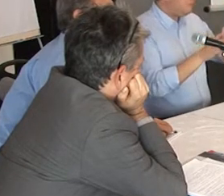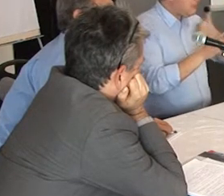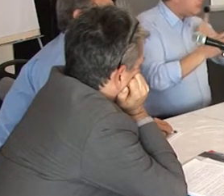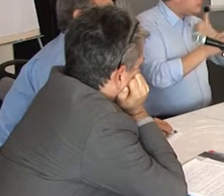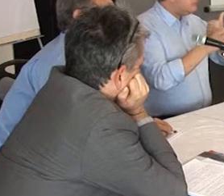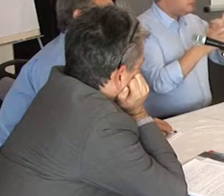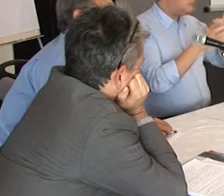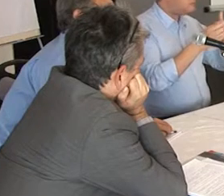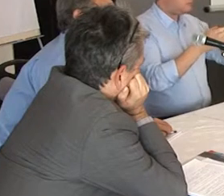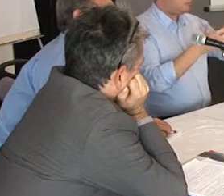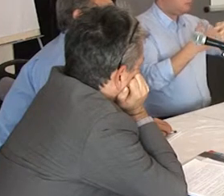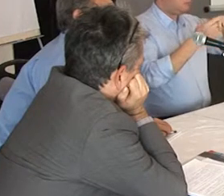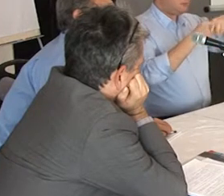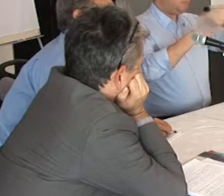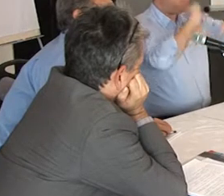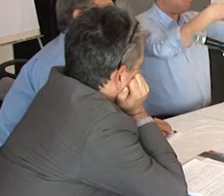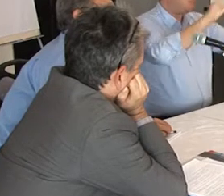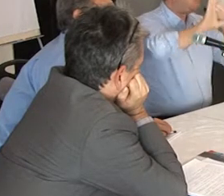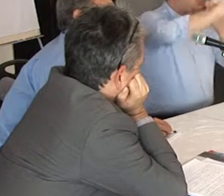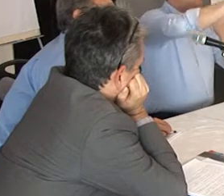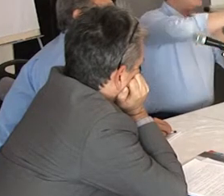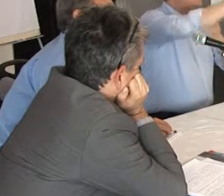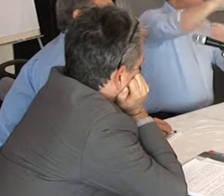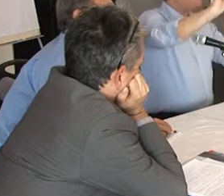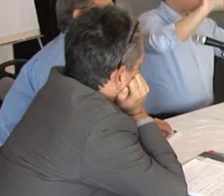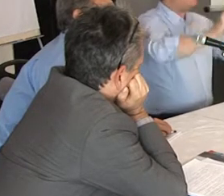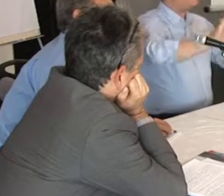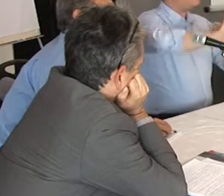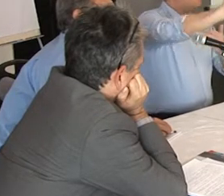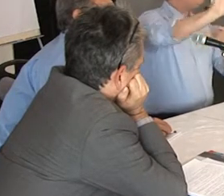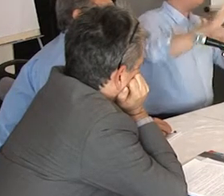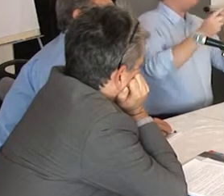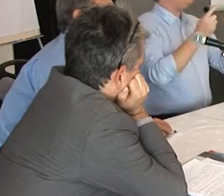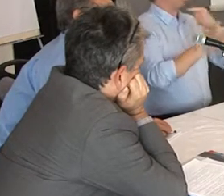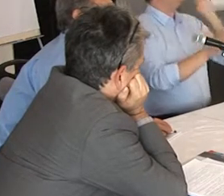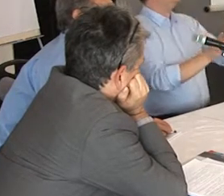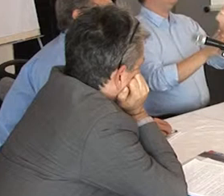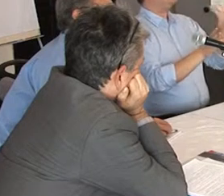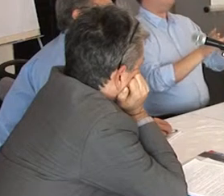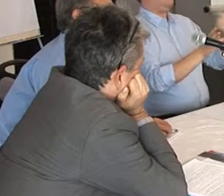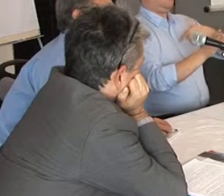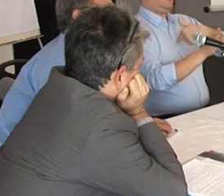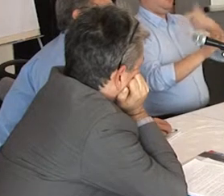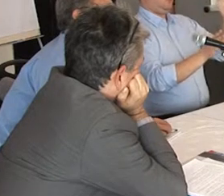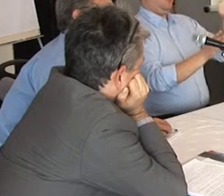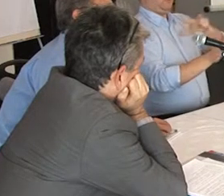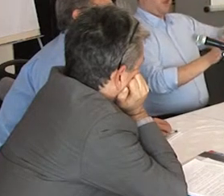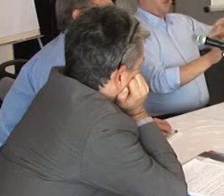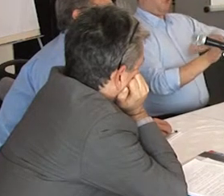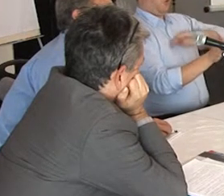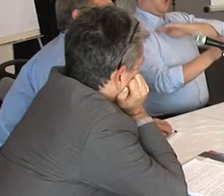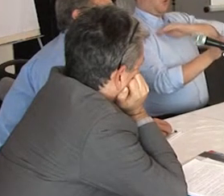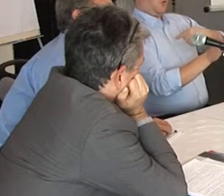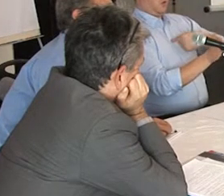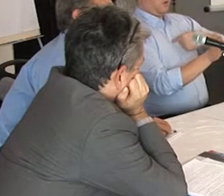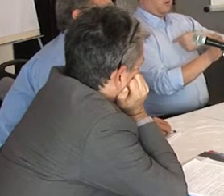today we also discussed the importance of how to work on the future. And then I would